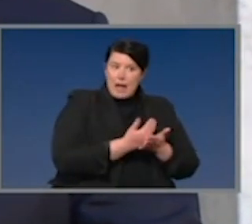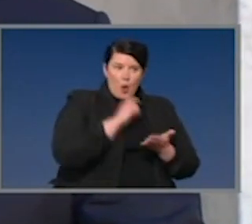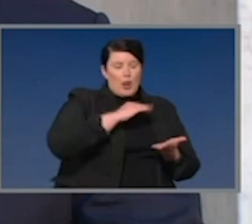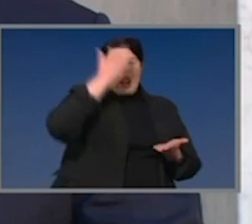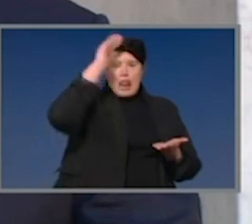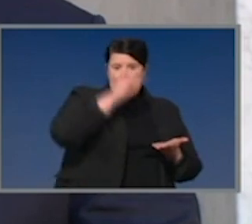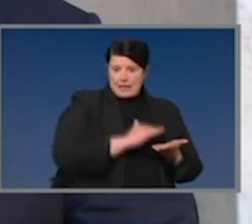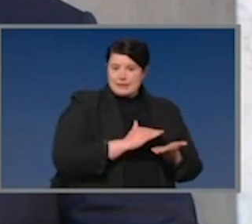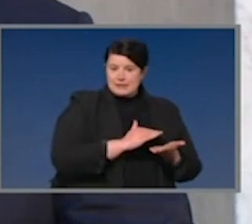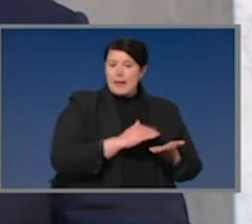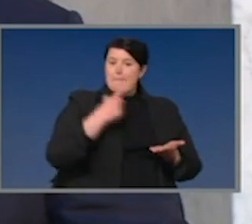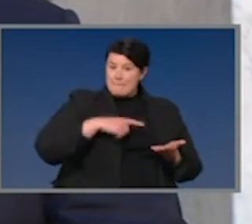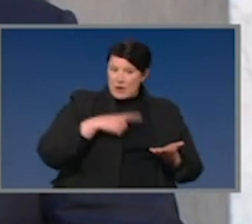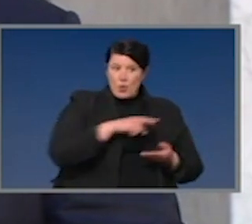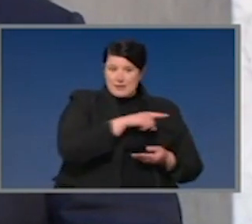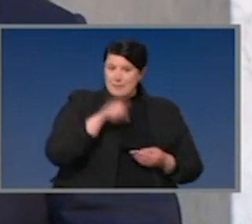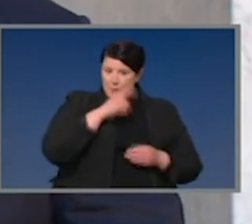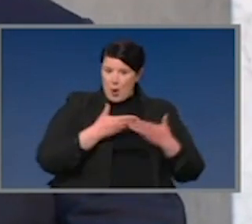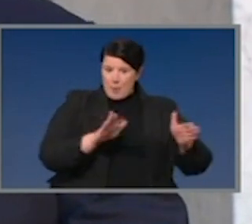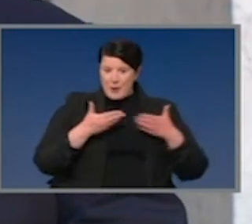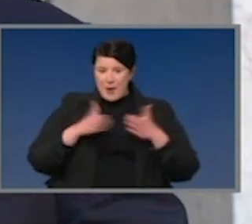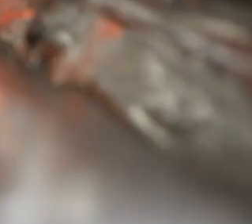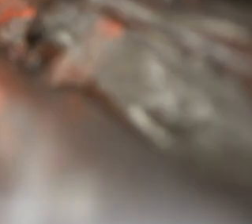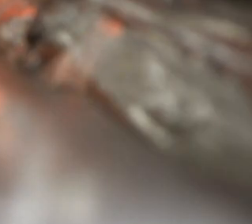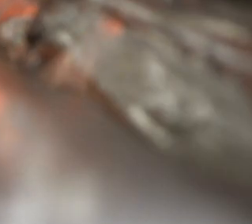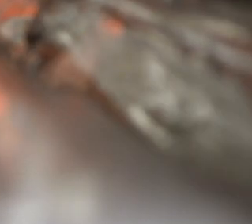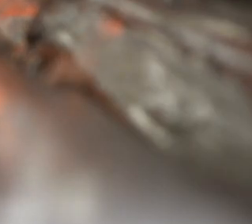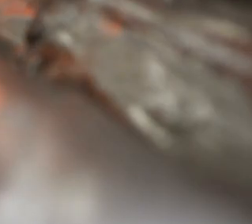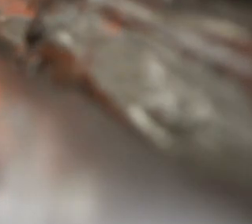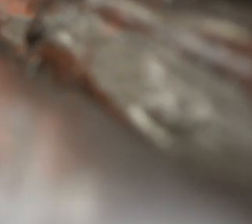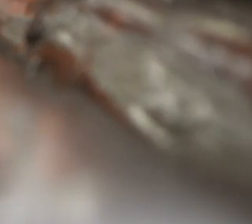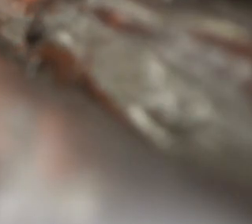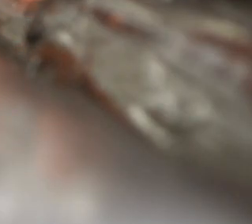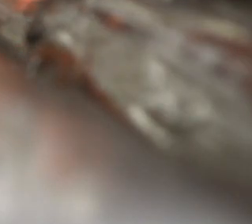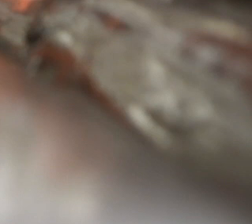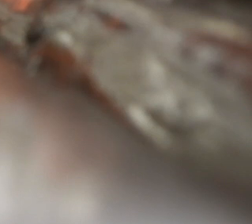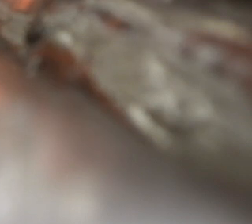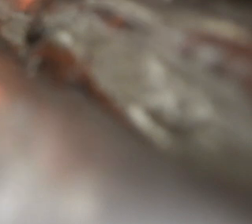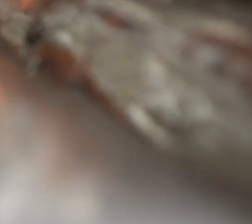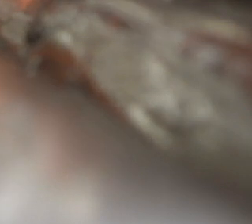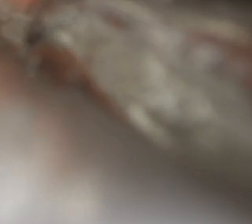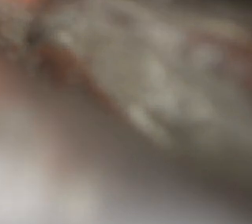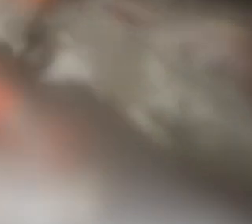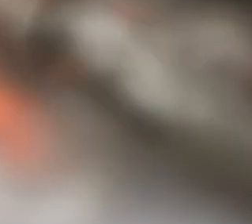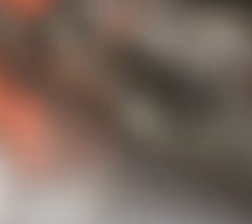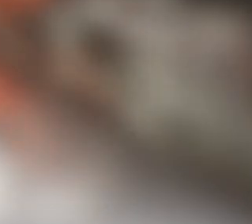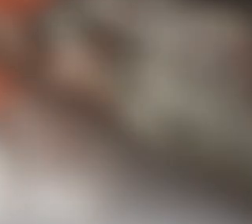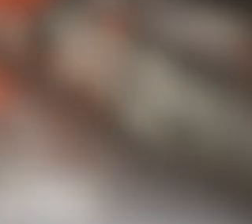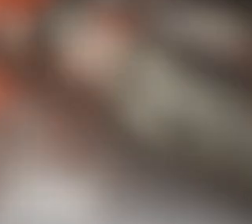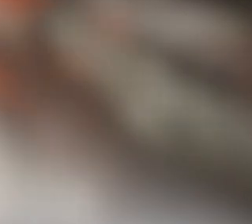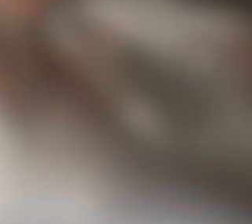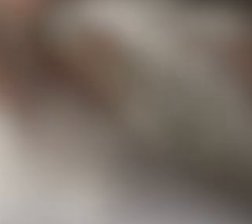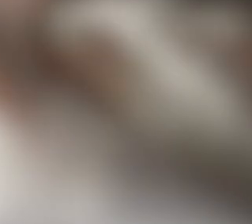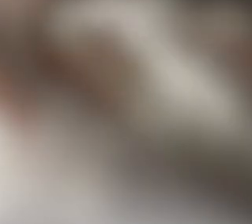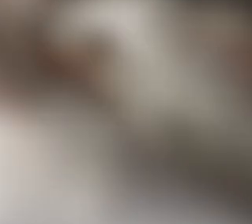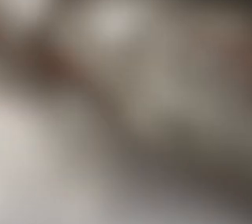out. And we're looking forward to the time when they won't need it. The coronavirus supplement topping up JobSeeker will be more than halved to